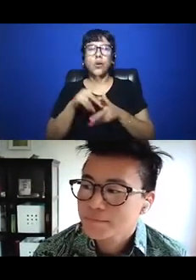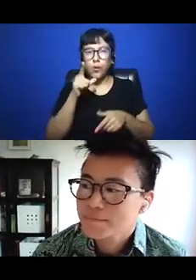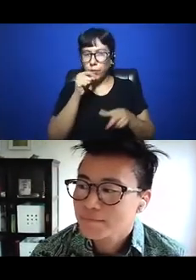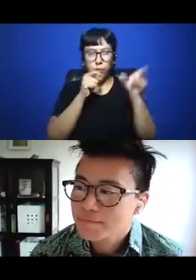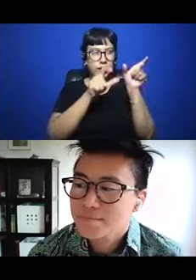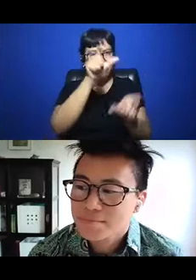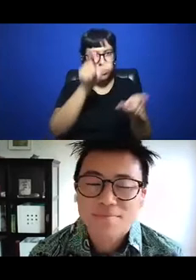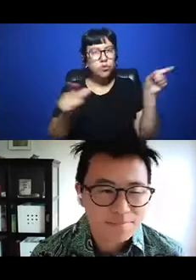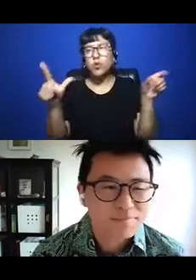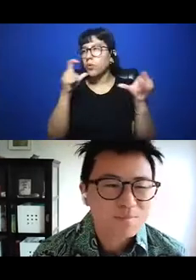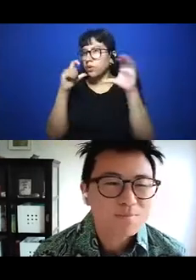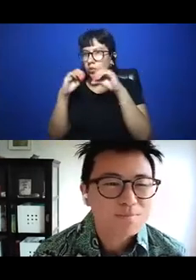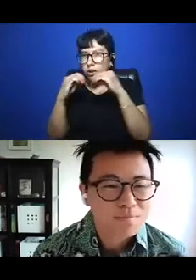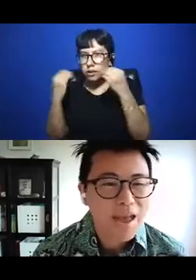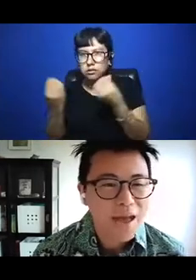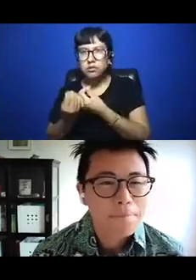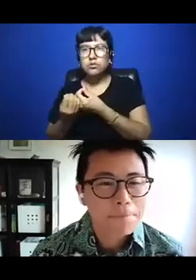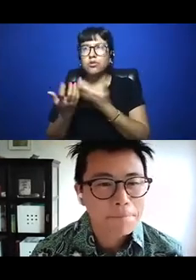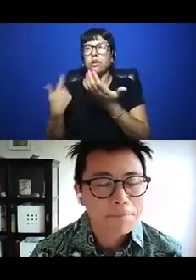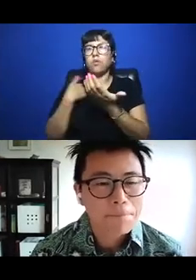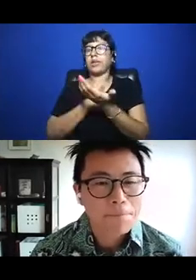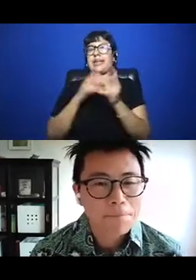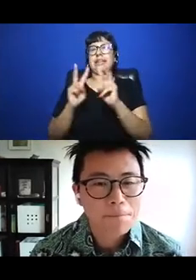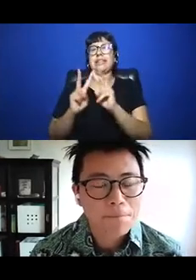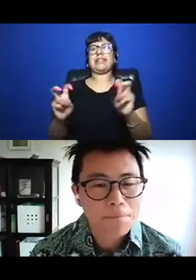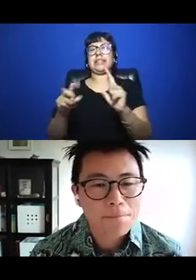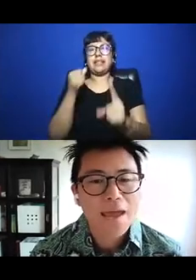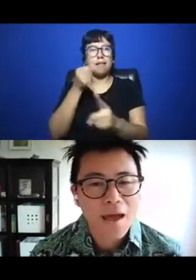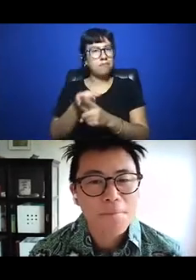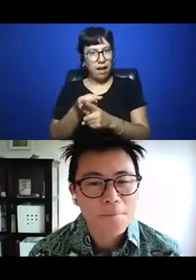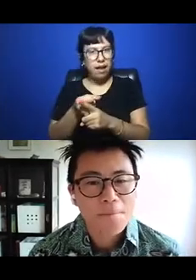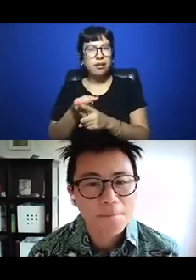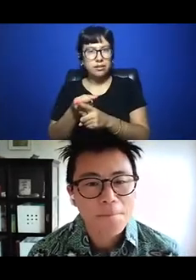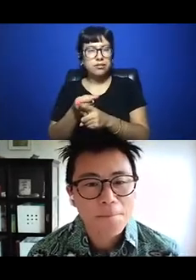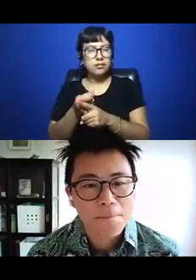in the organization that we're assessing impact on.